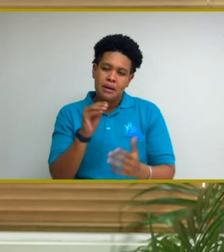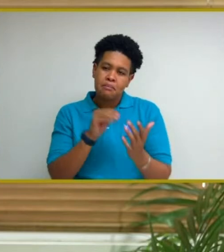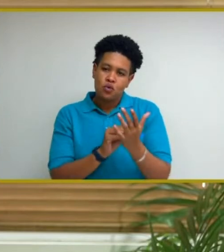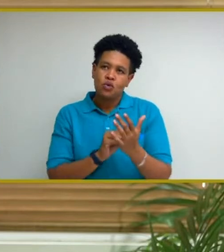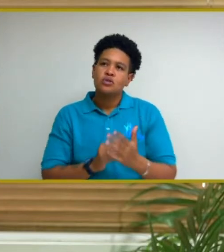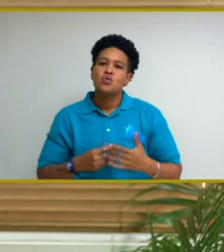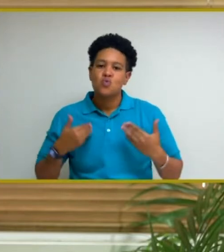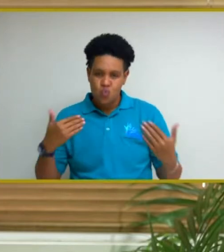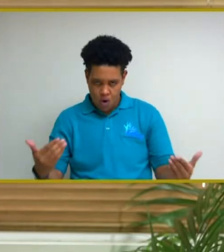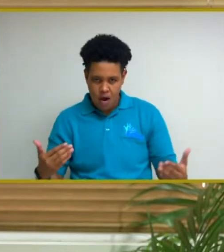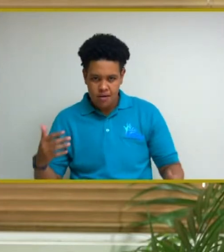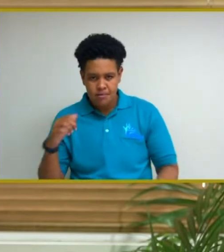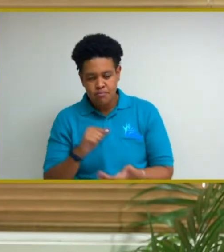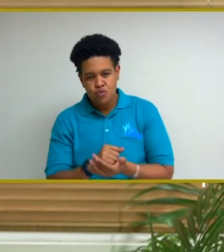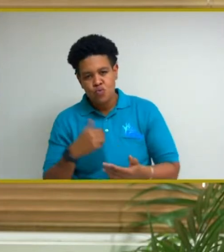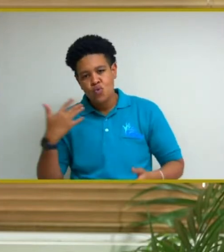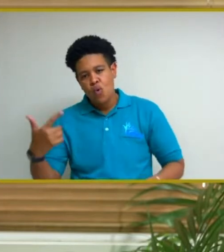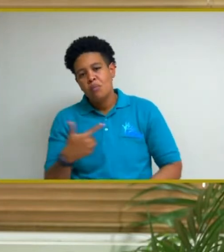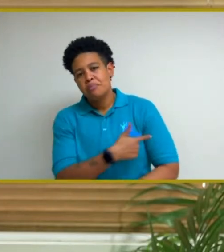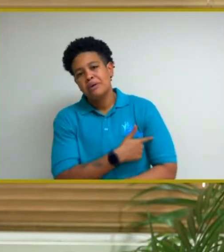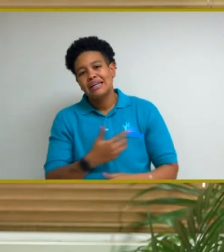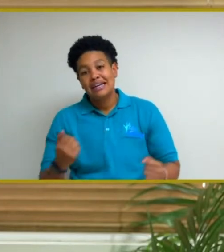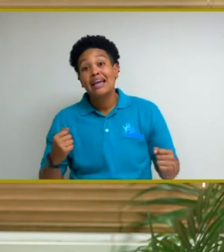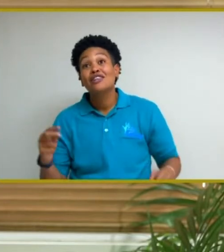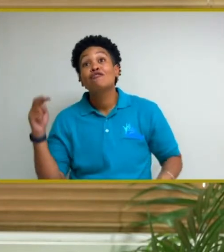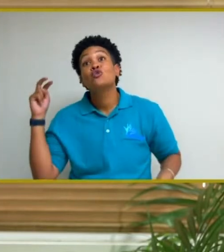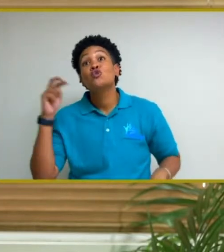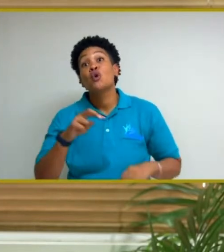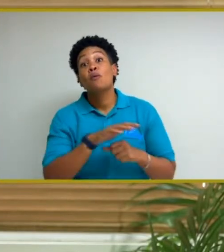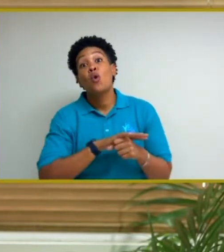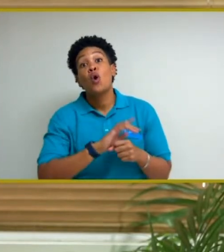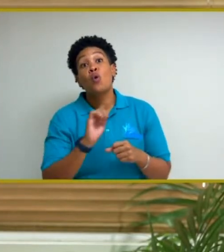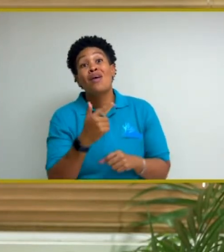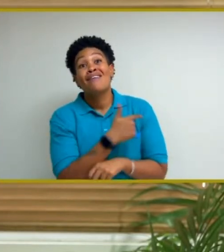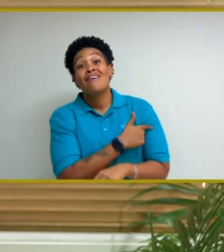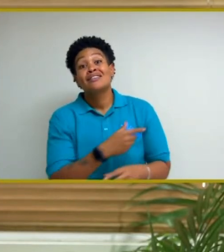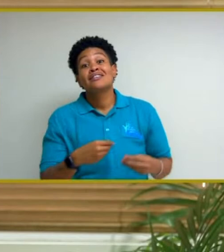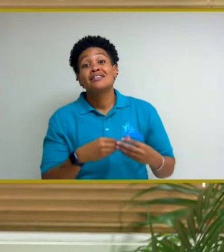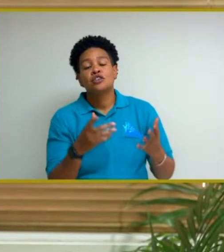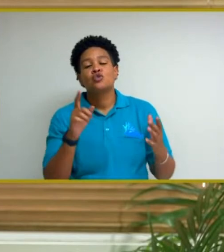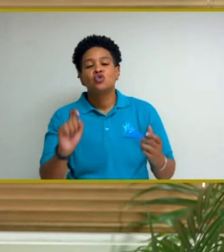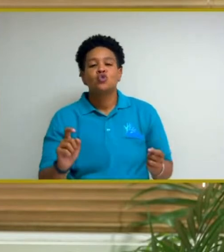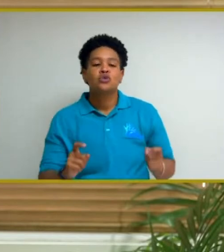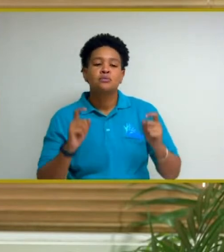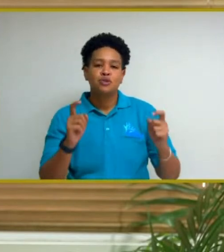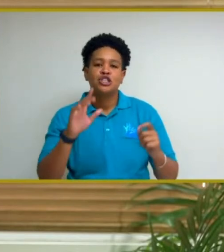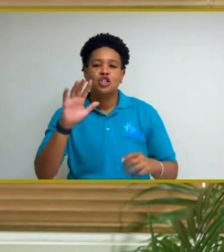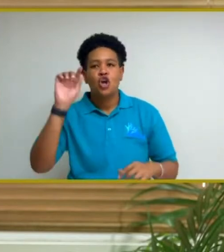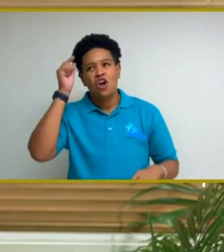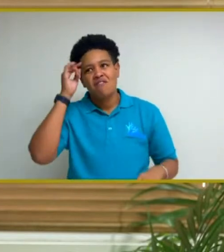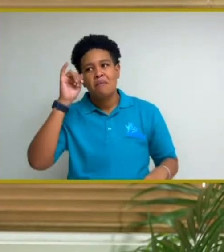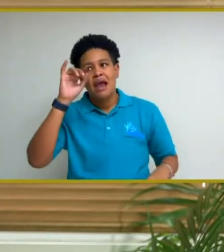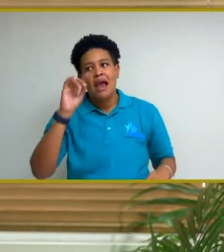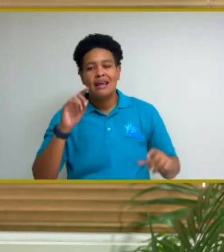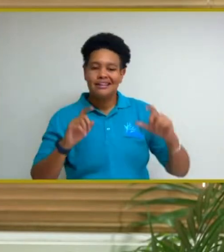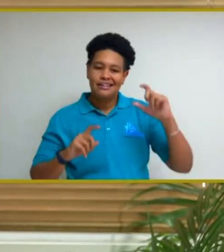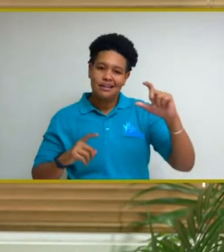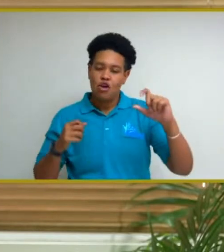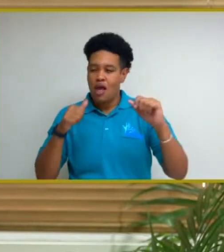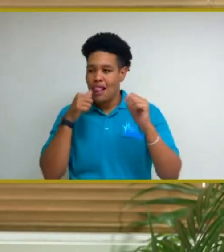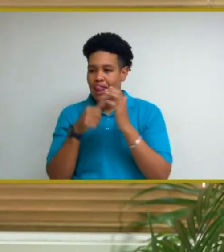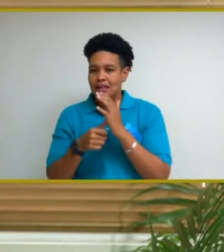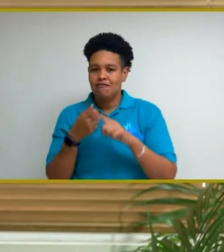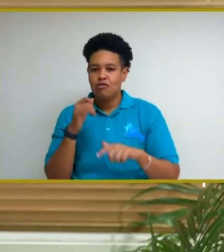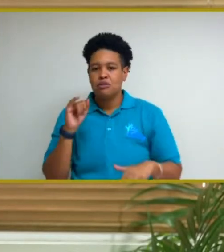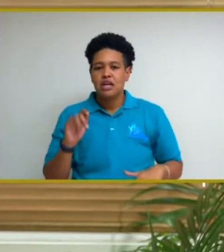Once you visit the site where the vaccine is administered, you should present your government-issued ID or a letter from the Justice